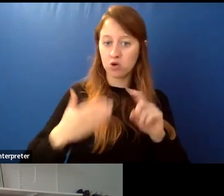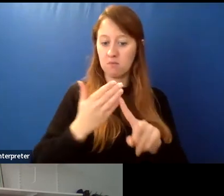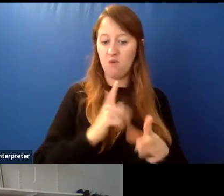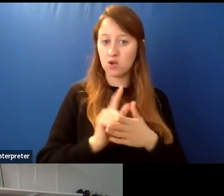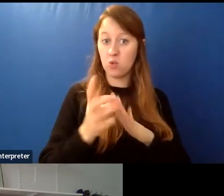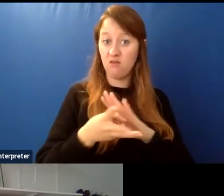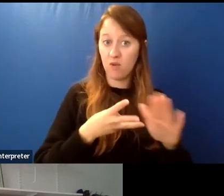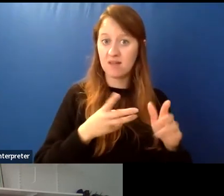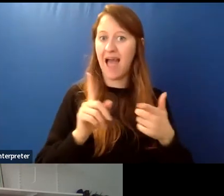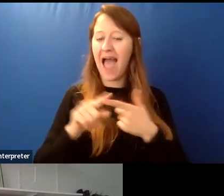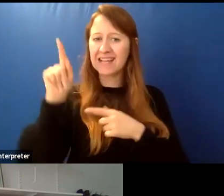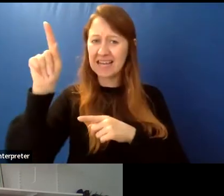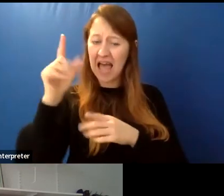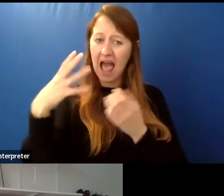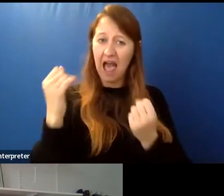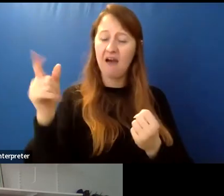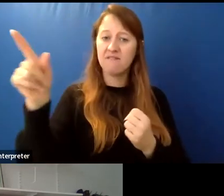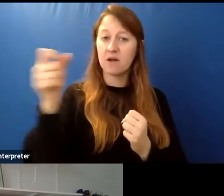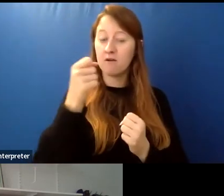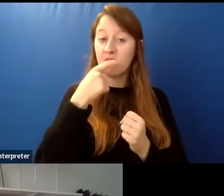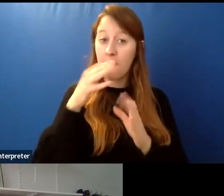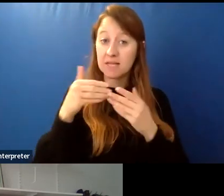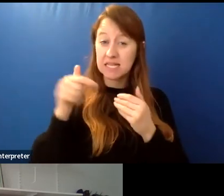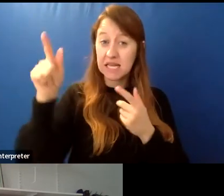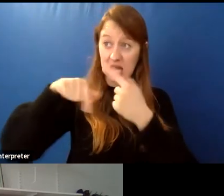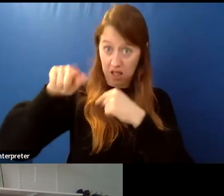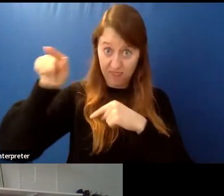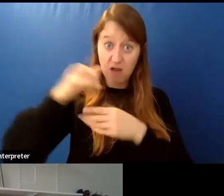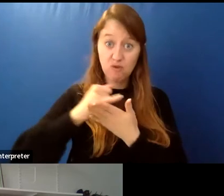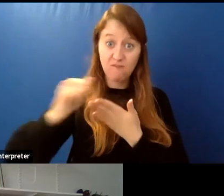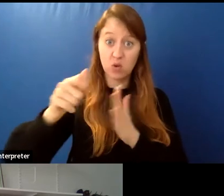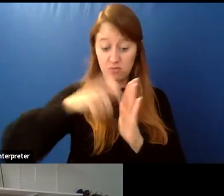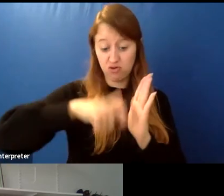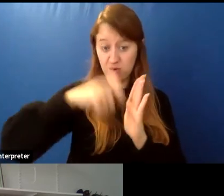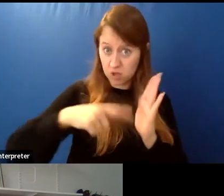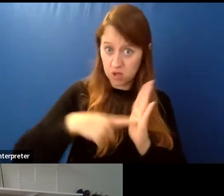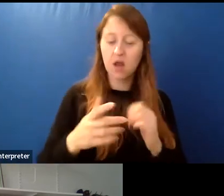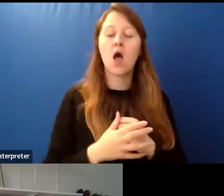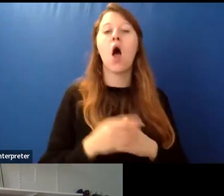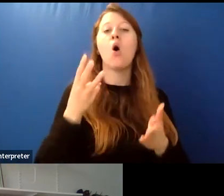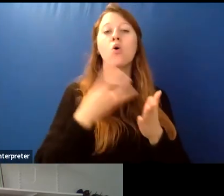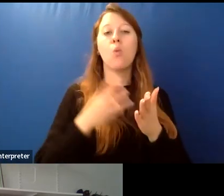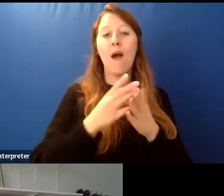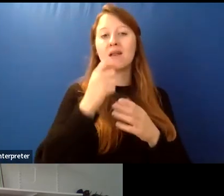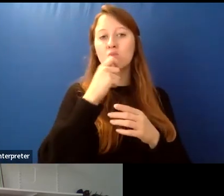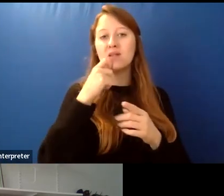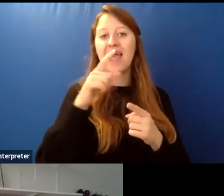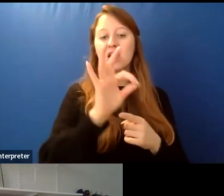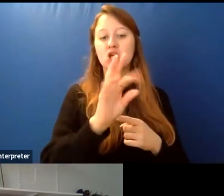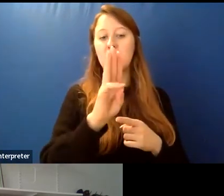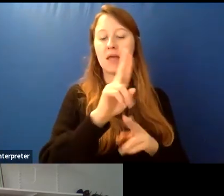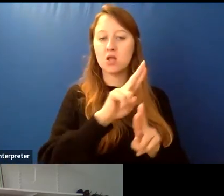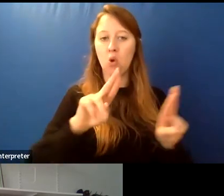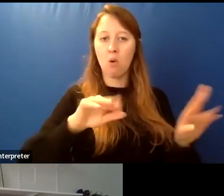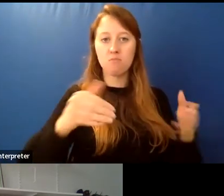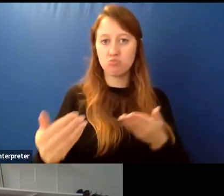Also, are pharmacists refusing to dispense such prescriptions? So when we say that GPs are not providing abortions, we mean that they